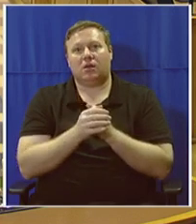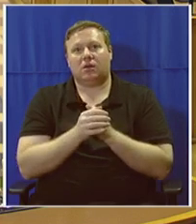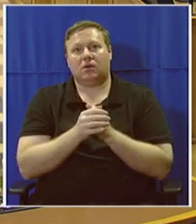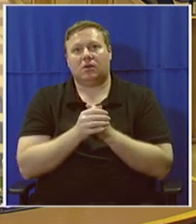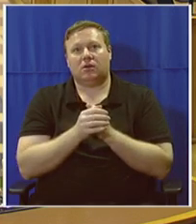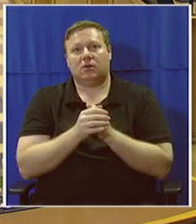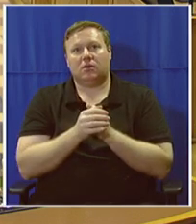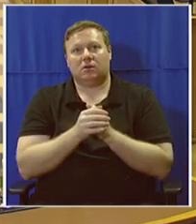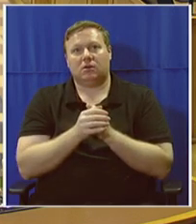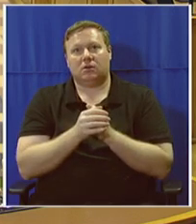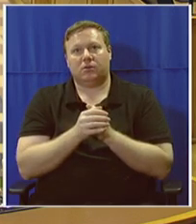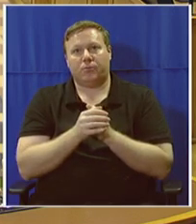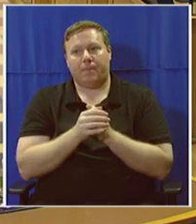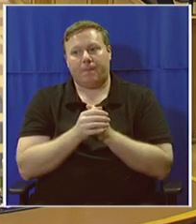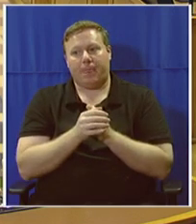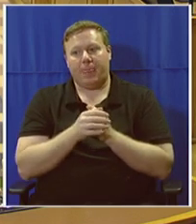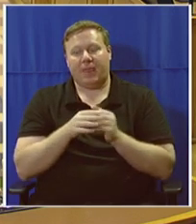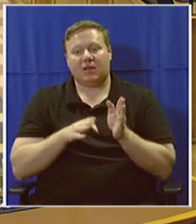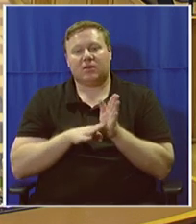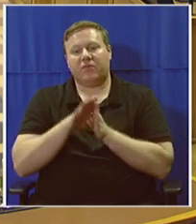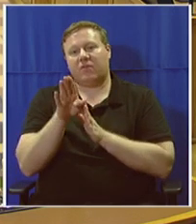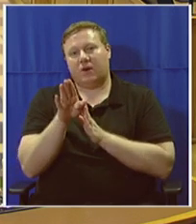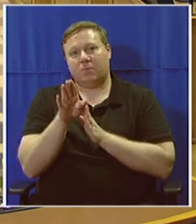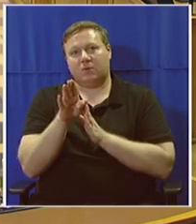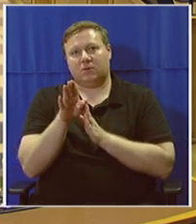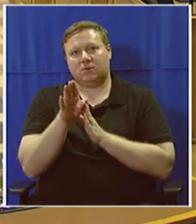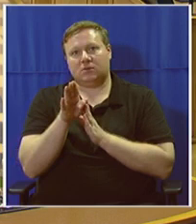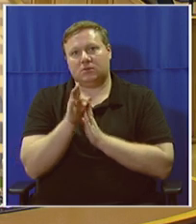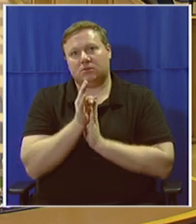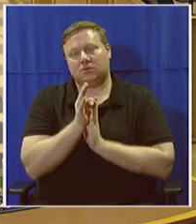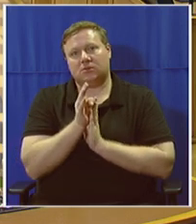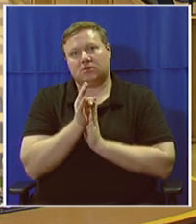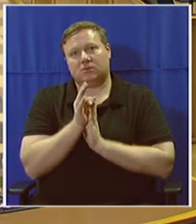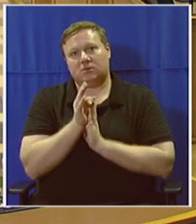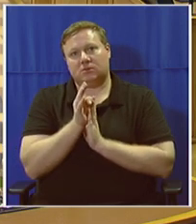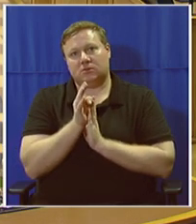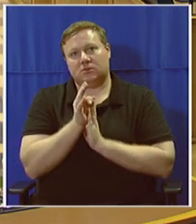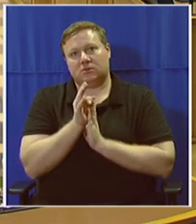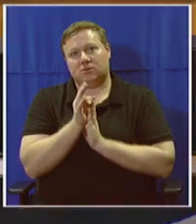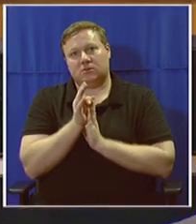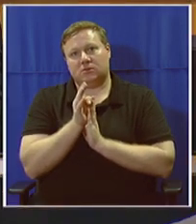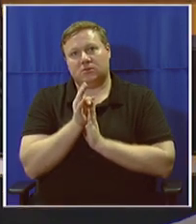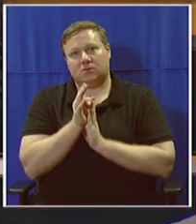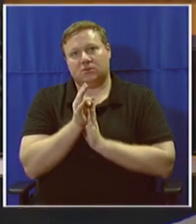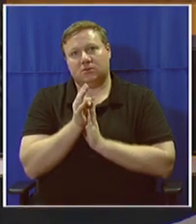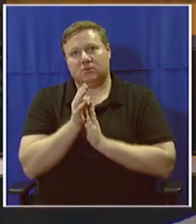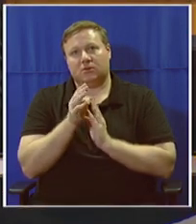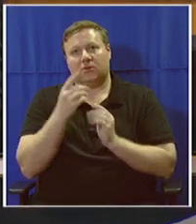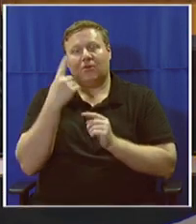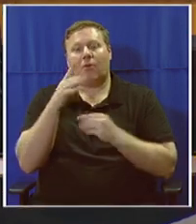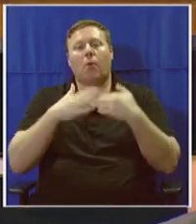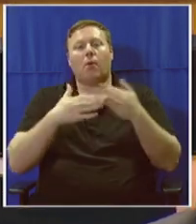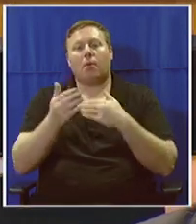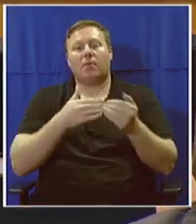development will form the cornerstone of efforts to build a successful generation of future